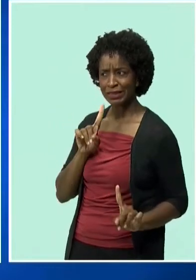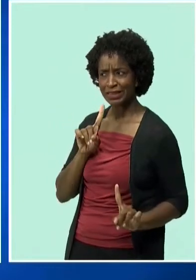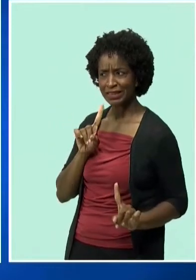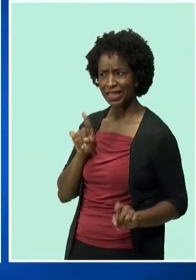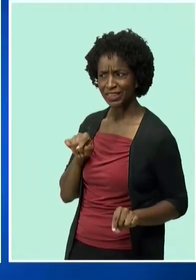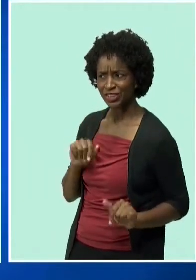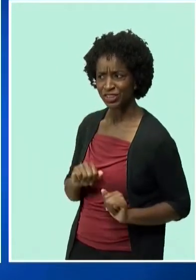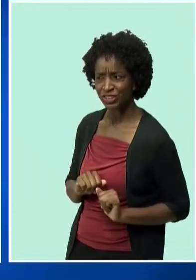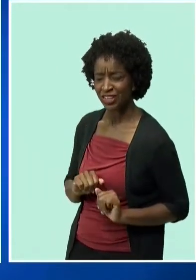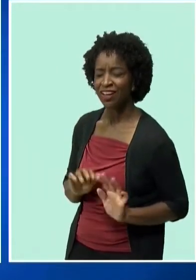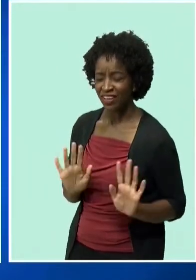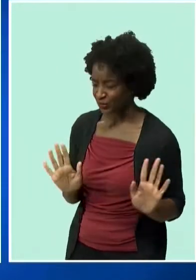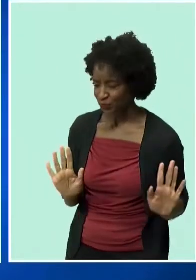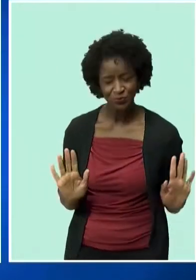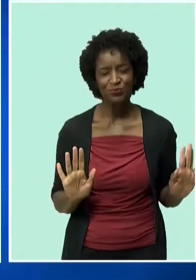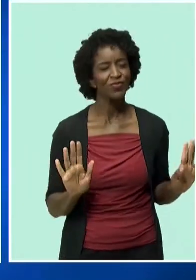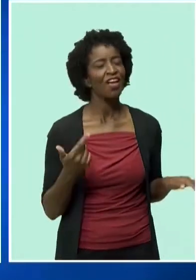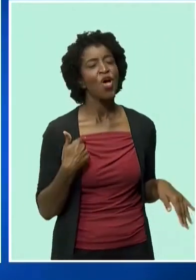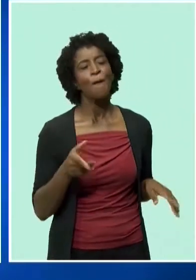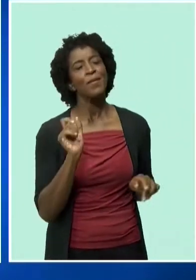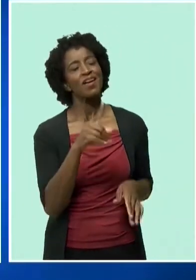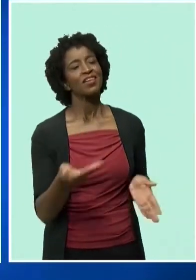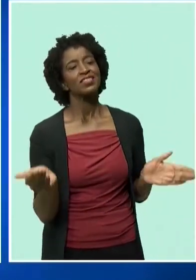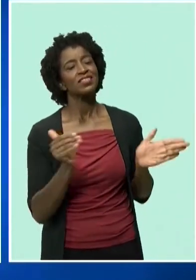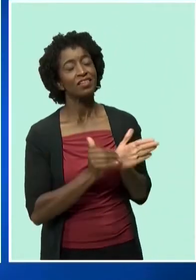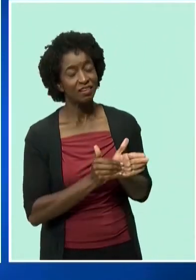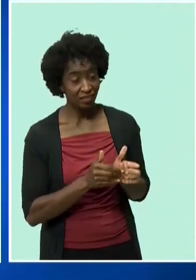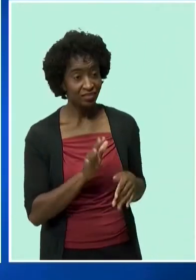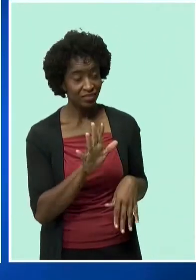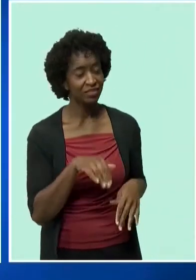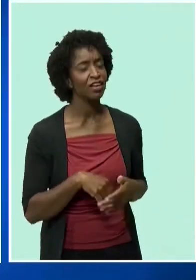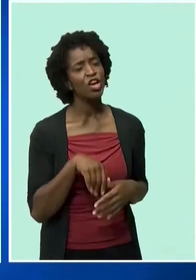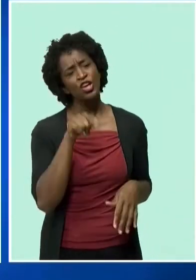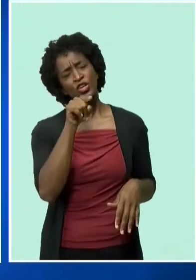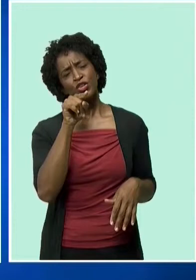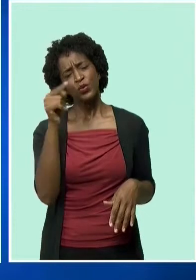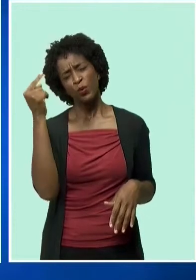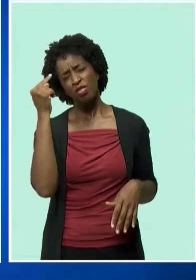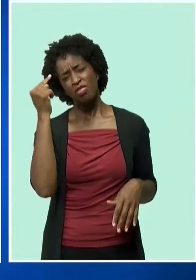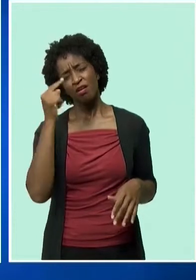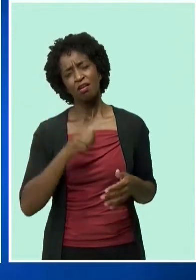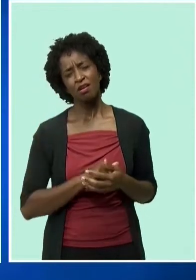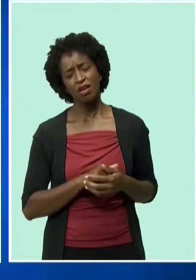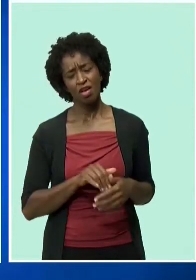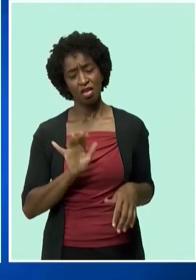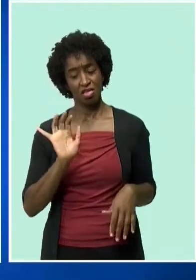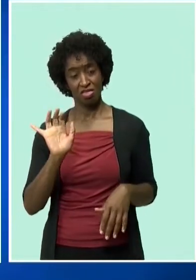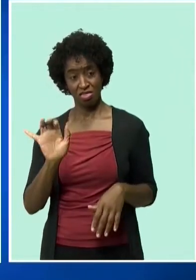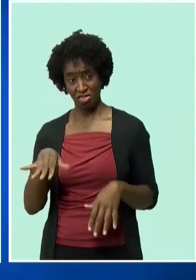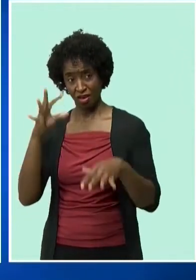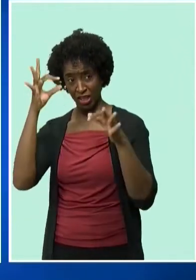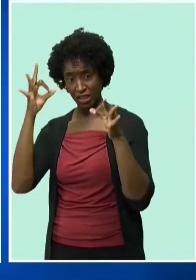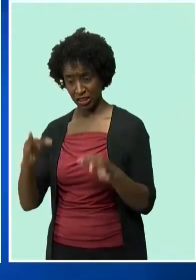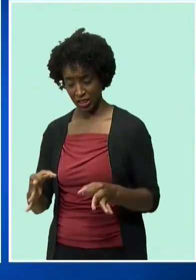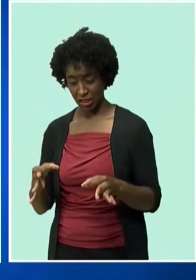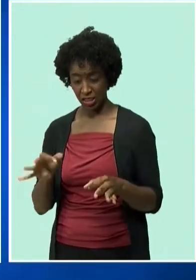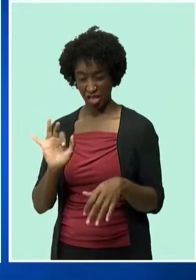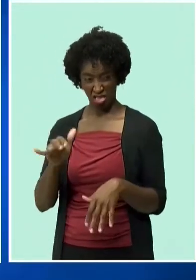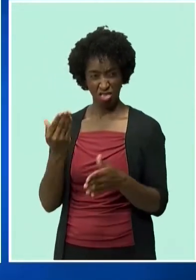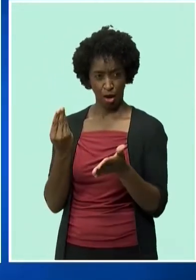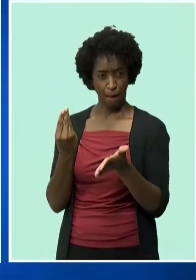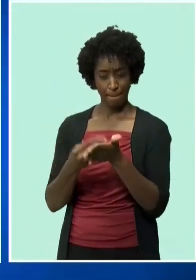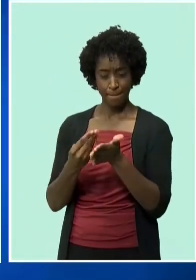Okay, I'm going to ask again. So then, is it accurate to say that you believe there's a justifiable and a good reason then